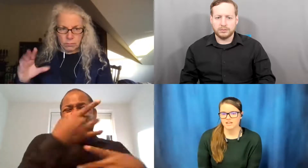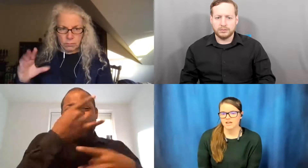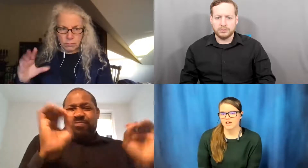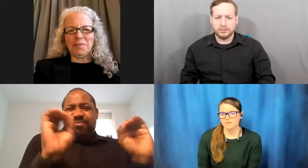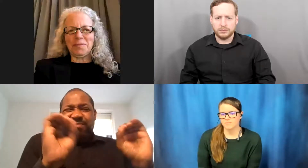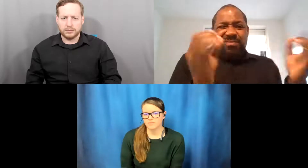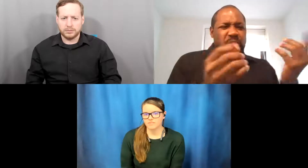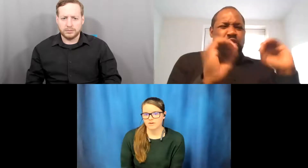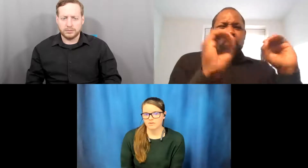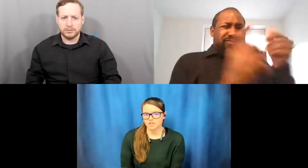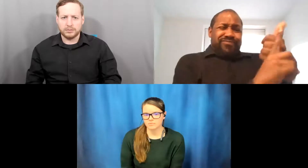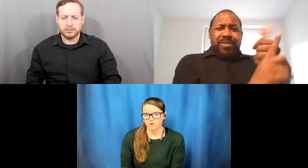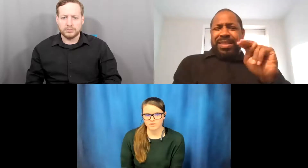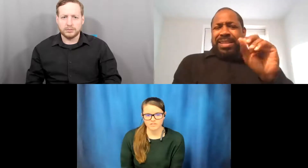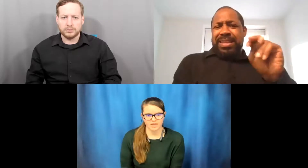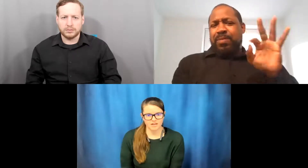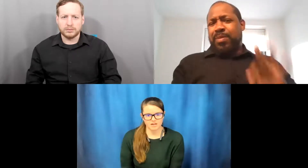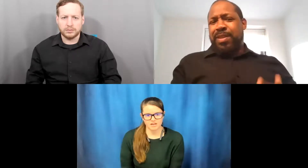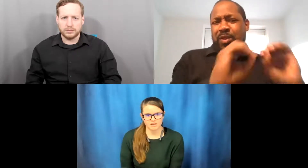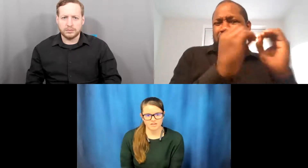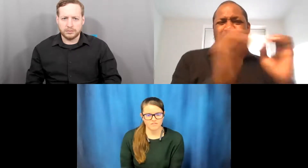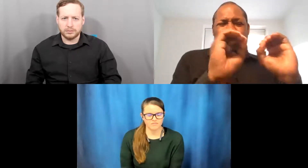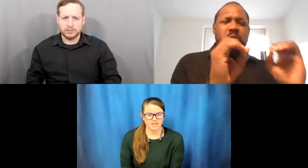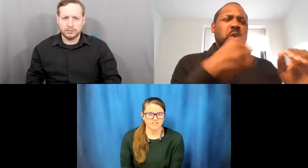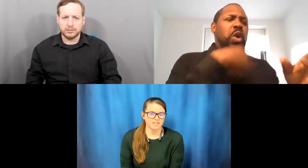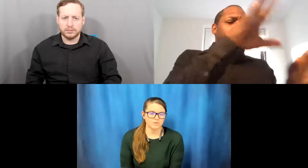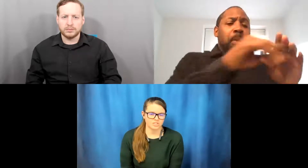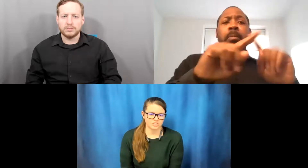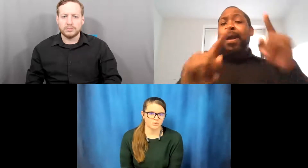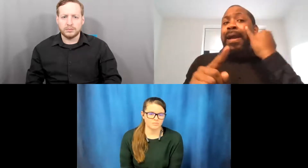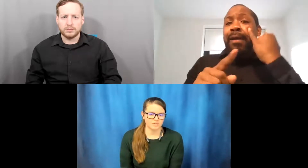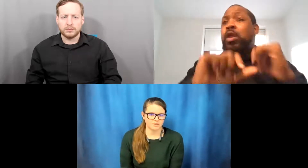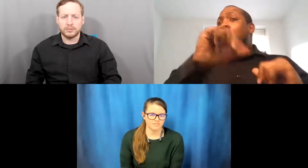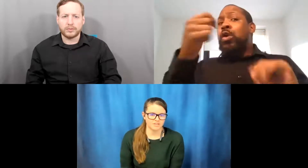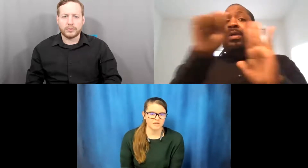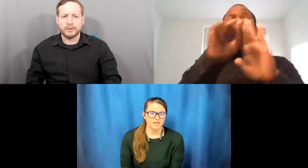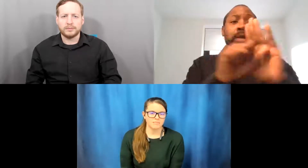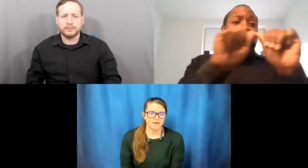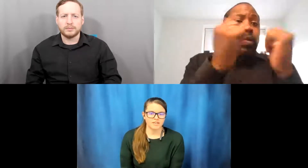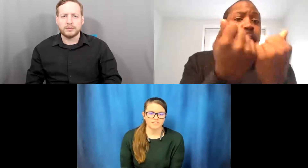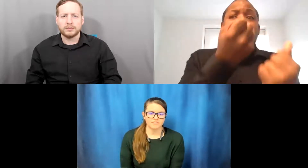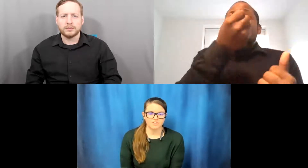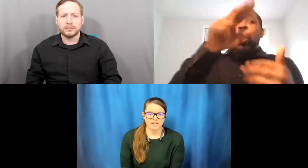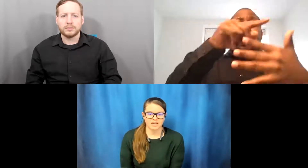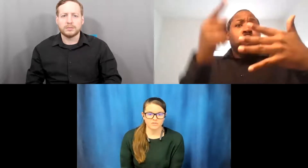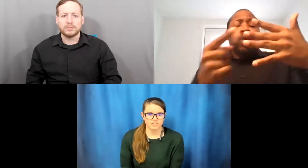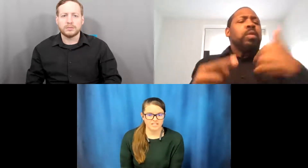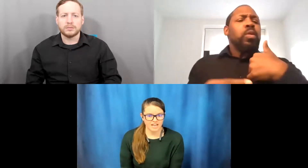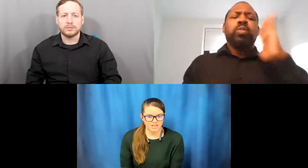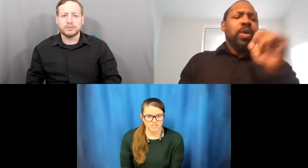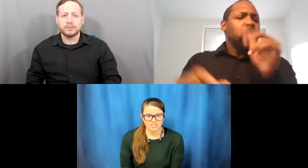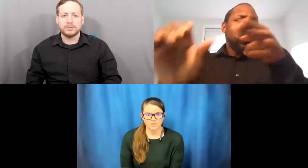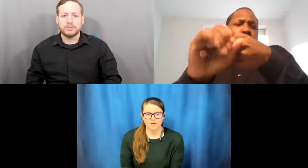seen across the board, then I think it would just only be a benefit. But if there's any other